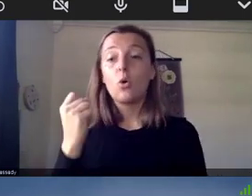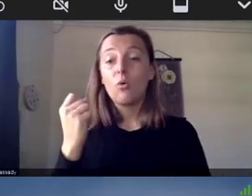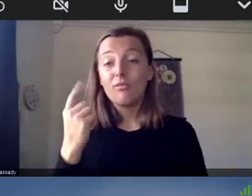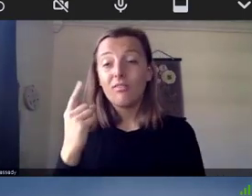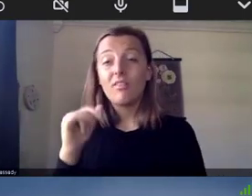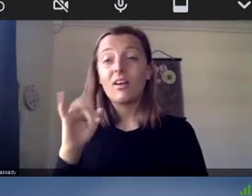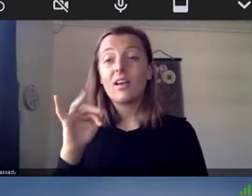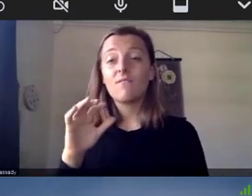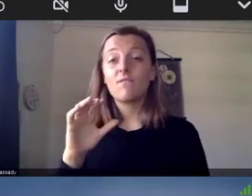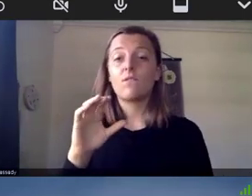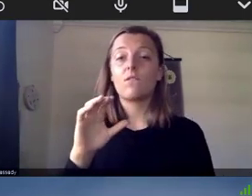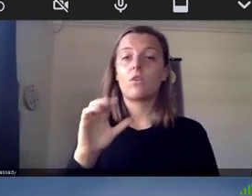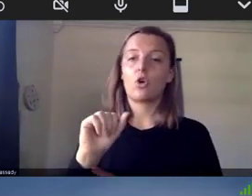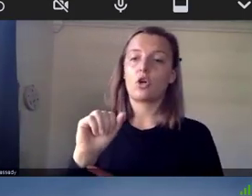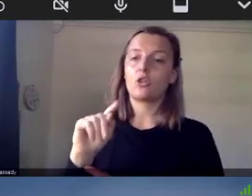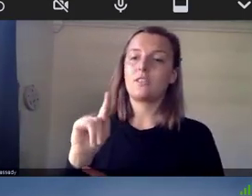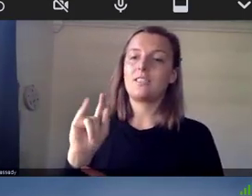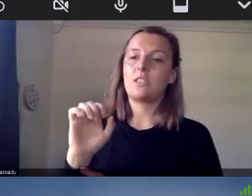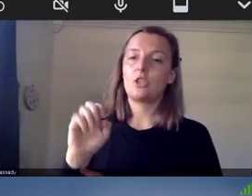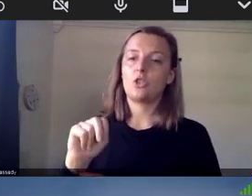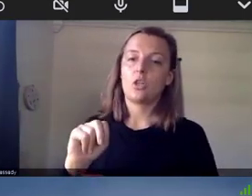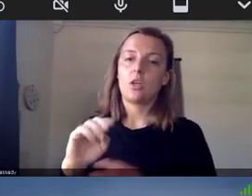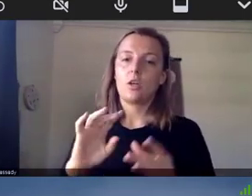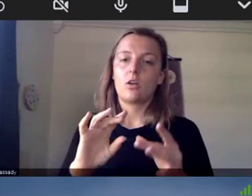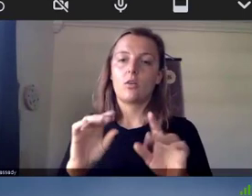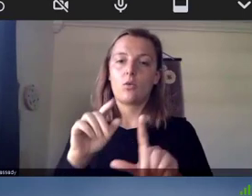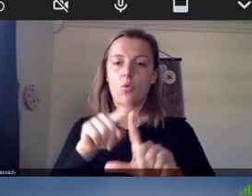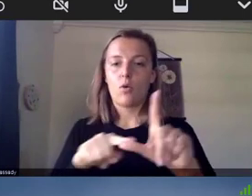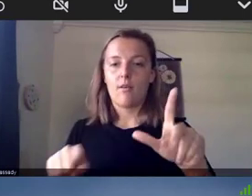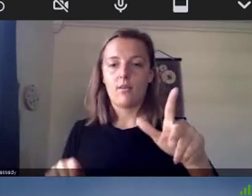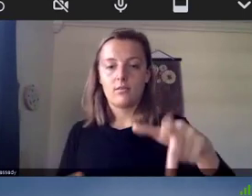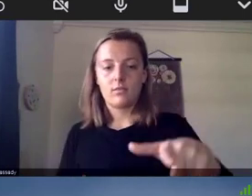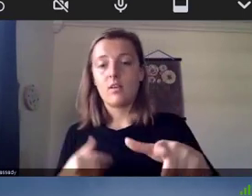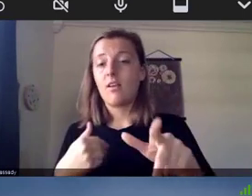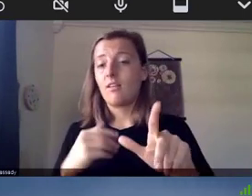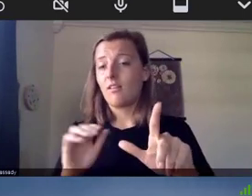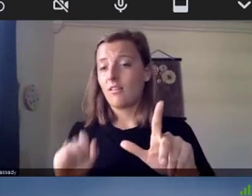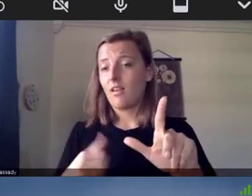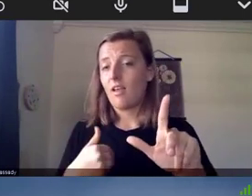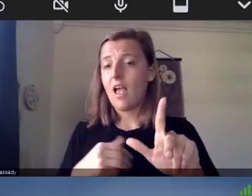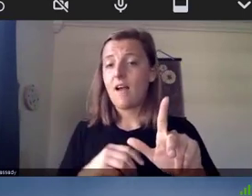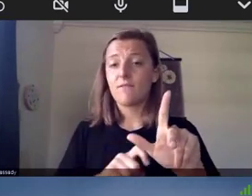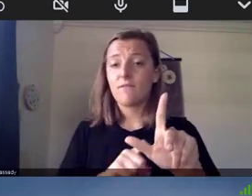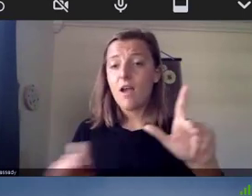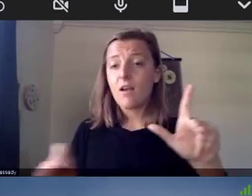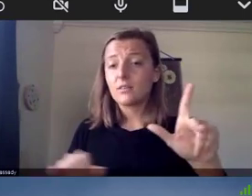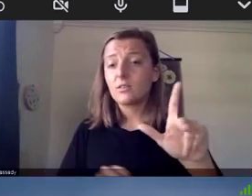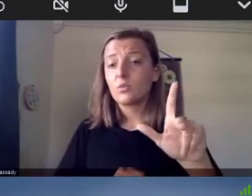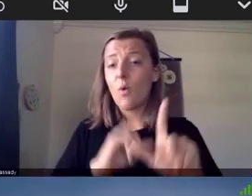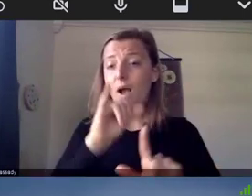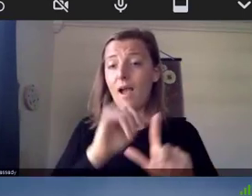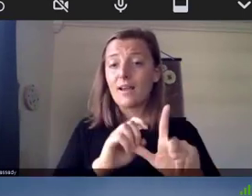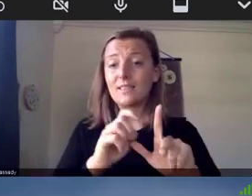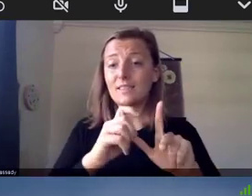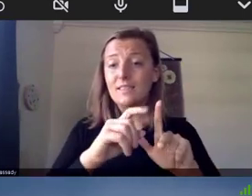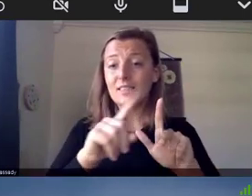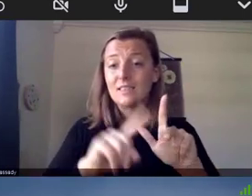direction, the y direction, the z direction. We can account for our material generating heat. So if we